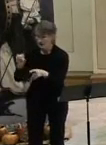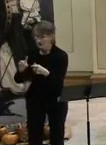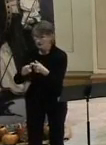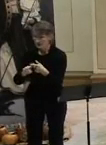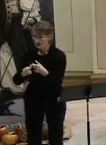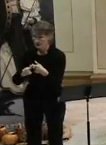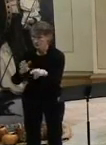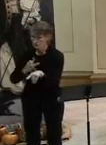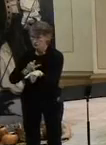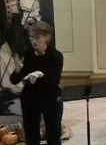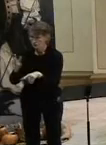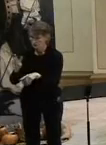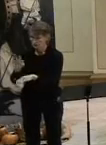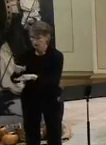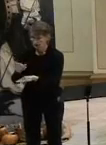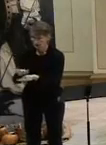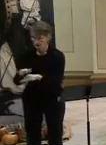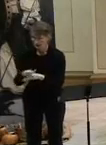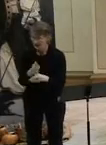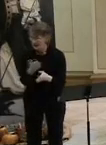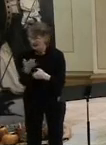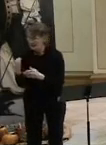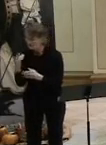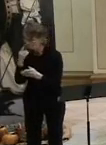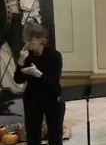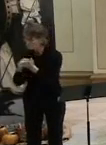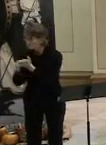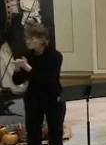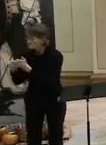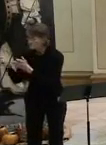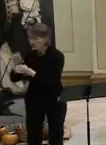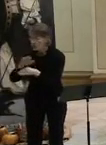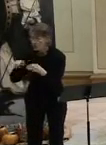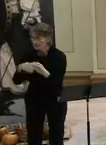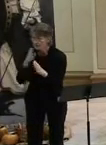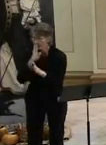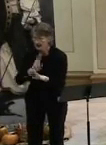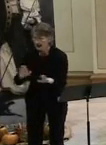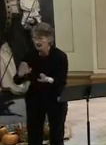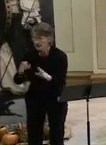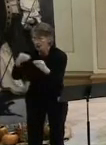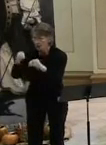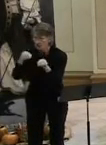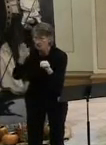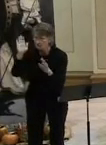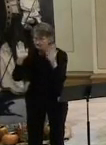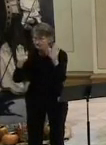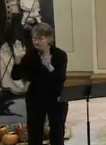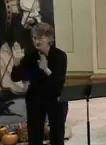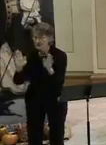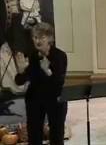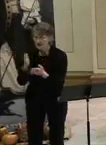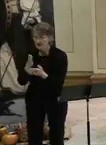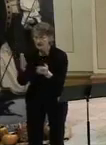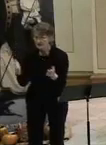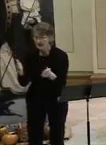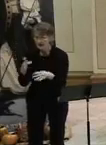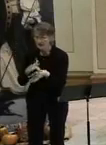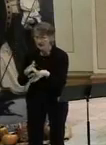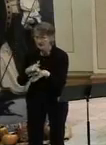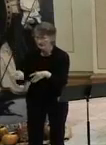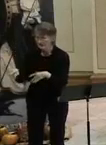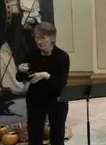to 2 p.m. Come check out all the silent auction and bake sale items that are available for your